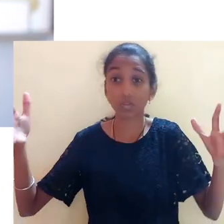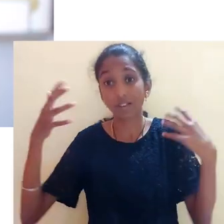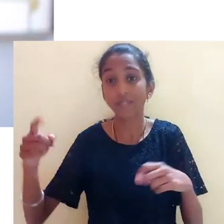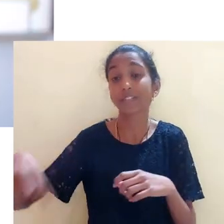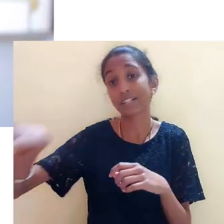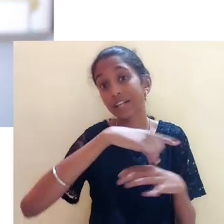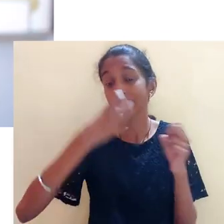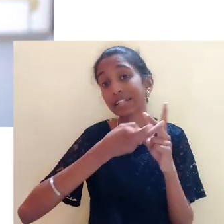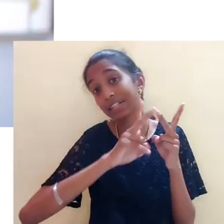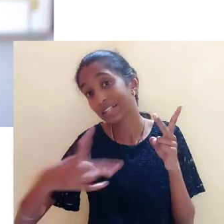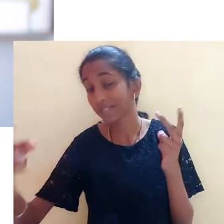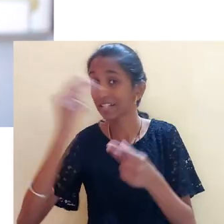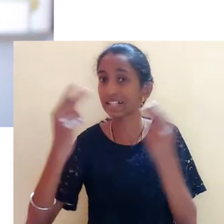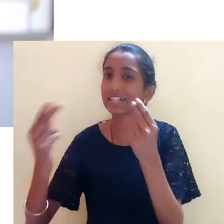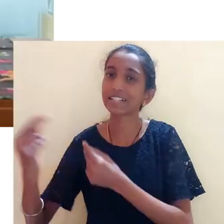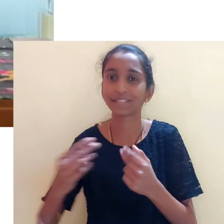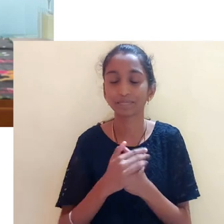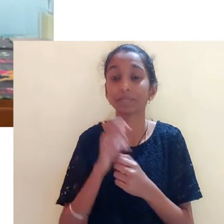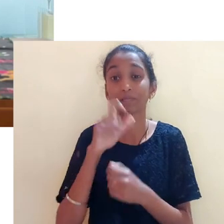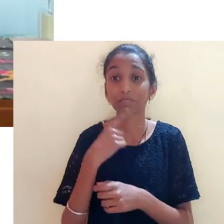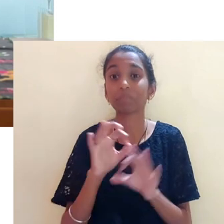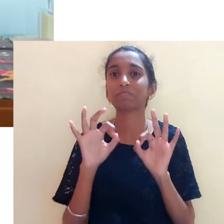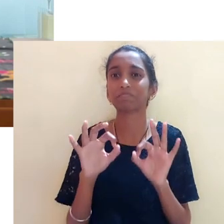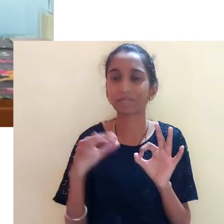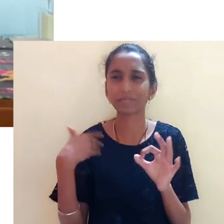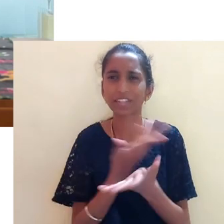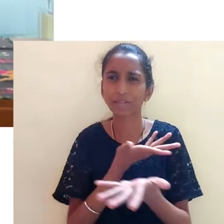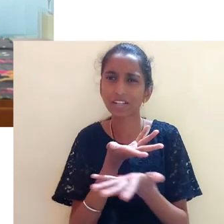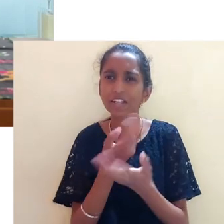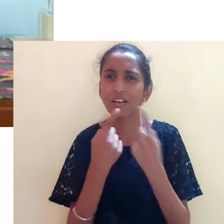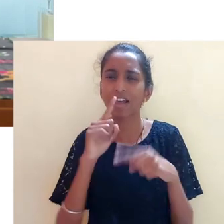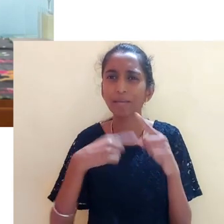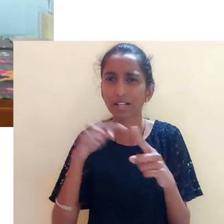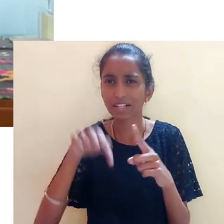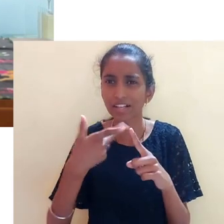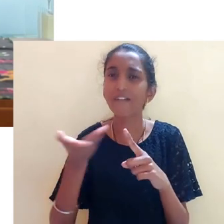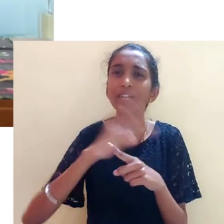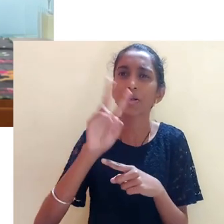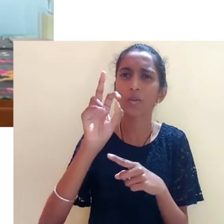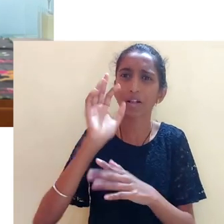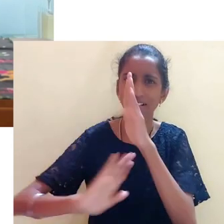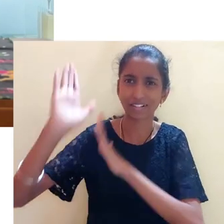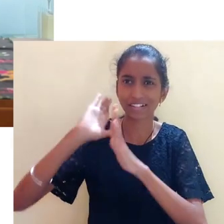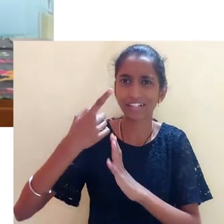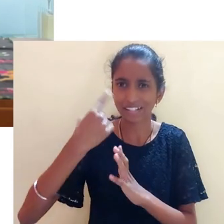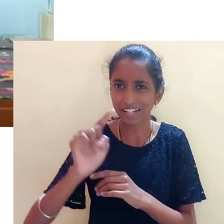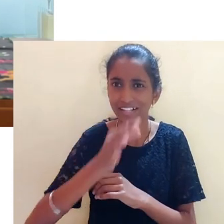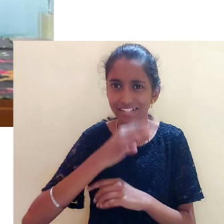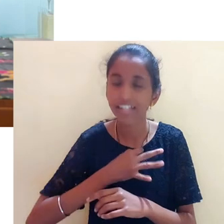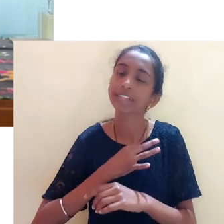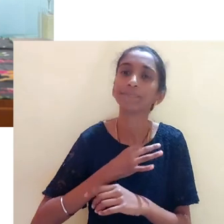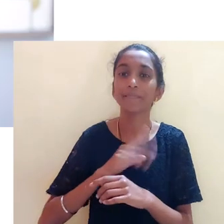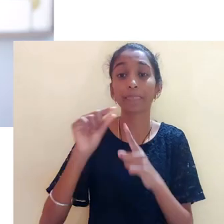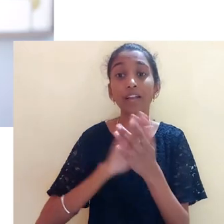and they're all known for specific kinds of designs. That's nice. And so we talked about this piece being like from the early 20th century, right?